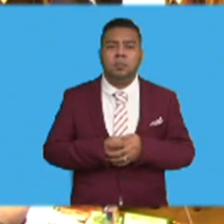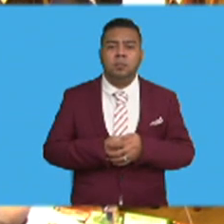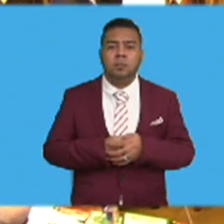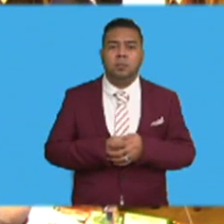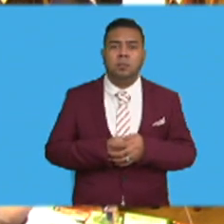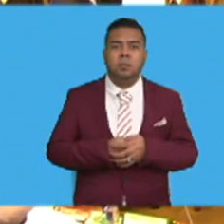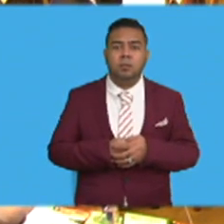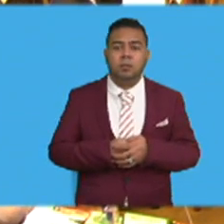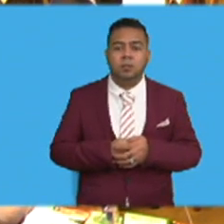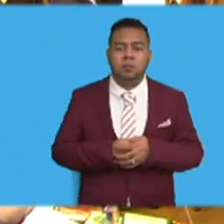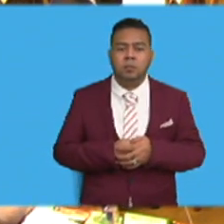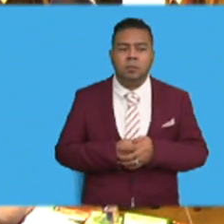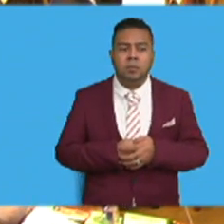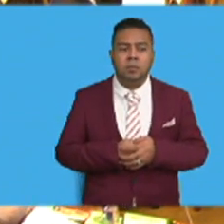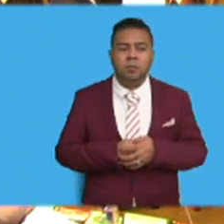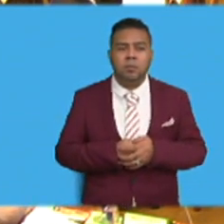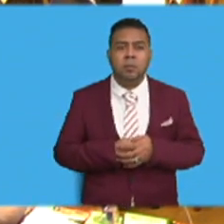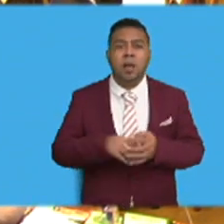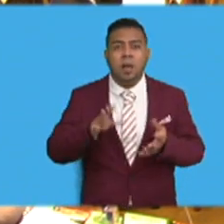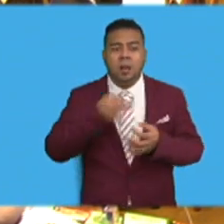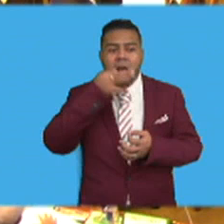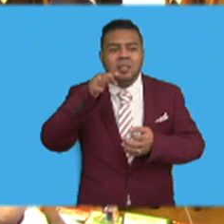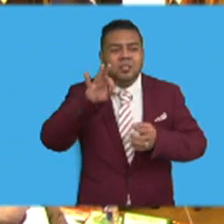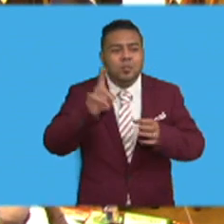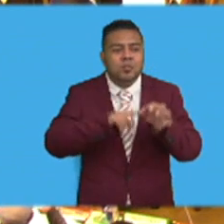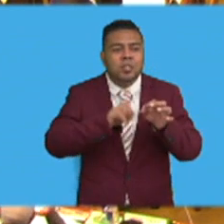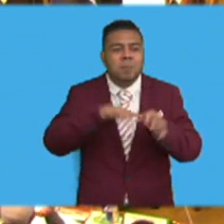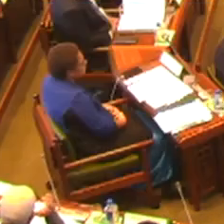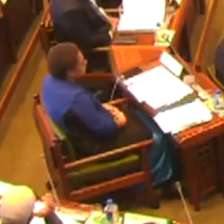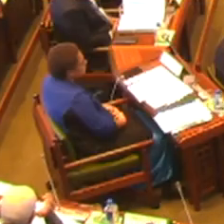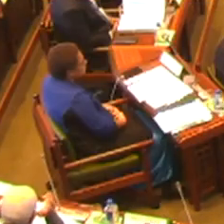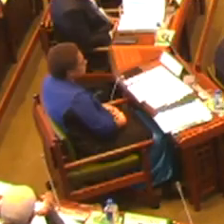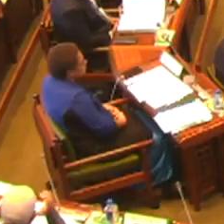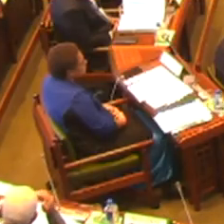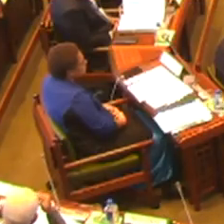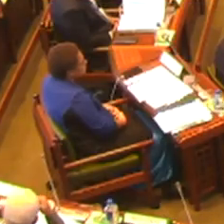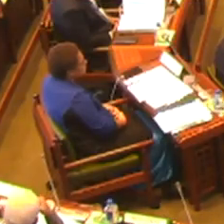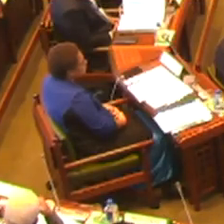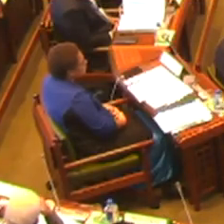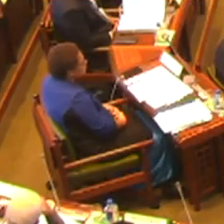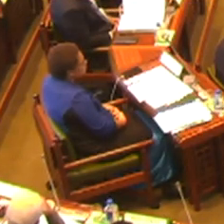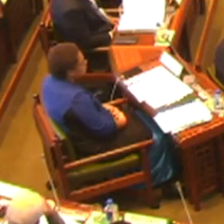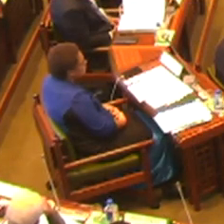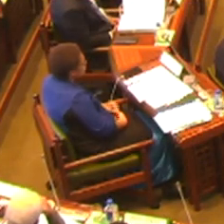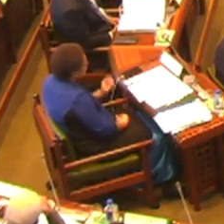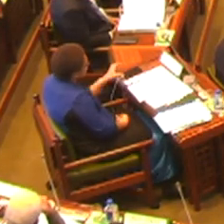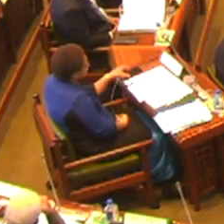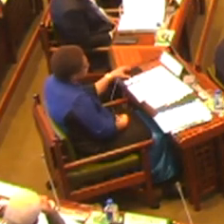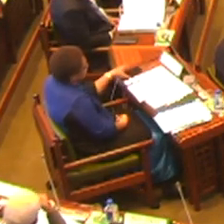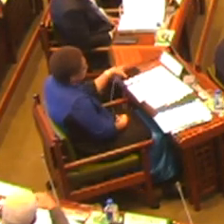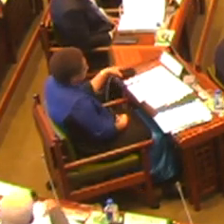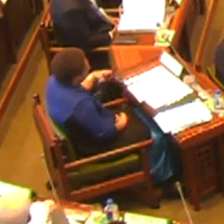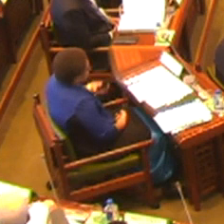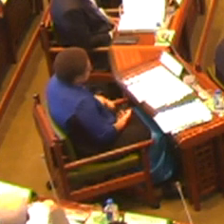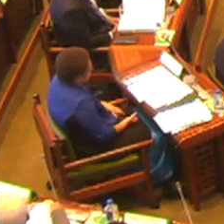Thank you, Madam Speaker. I rise to ask question number 15 of 2018, sending my name to this order paper. And the question is addressed to the Acting